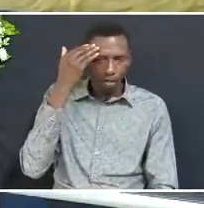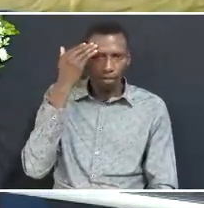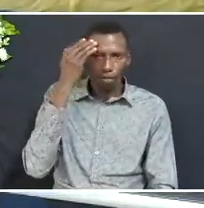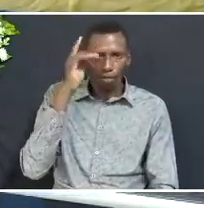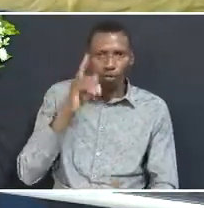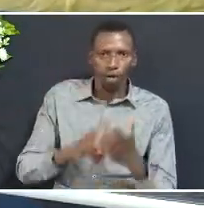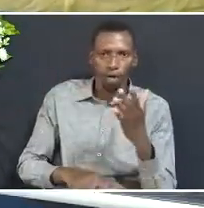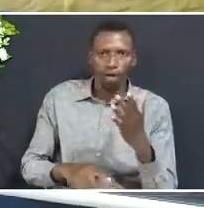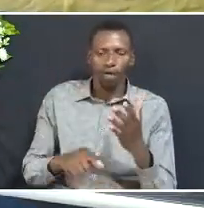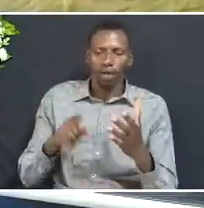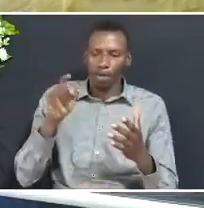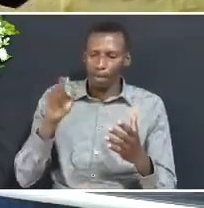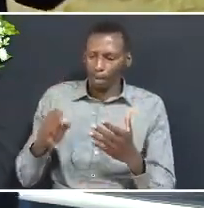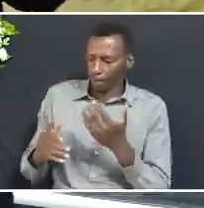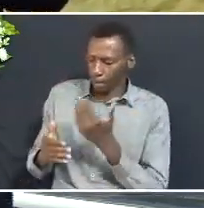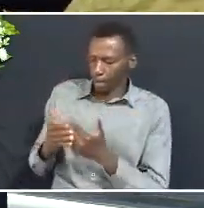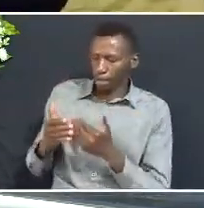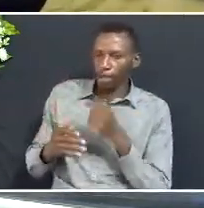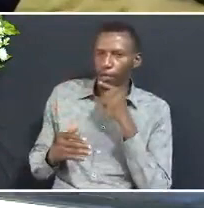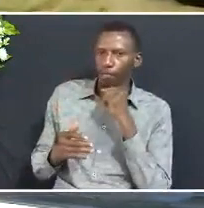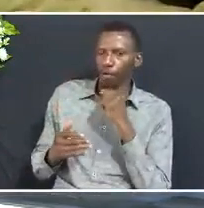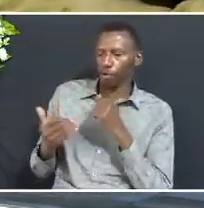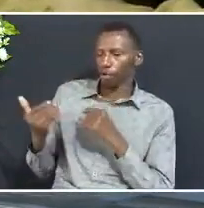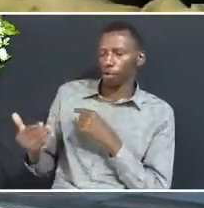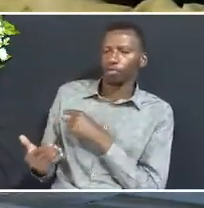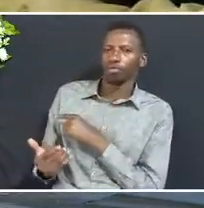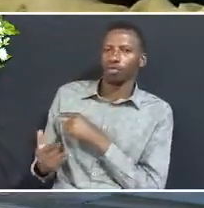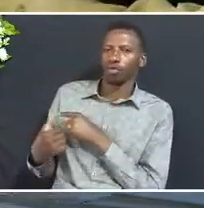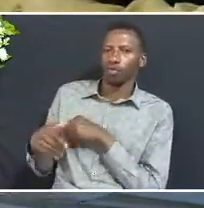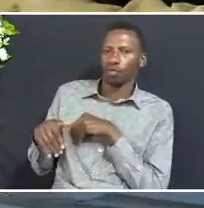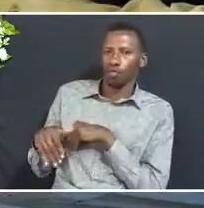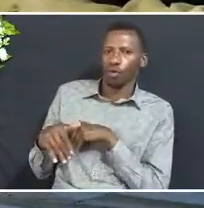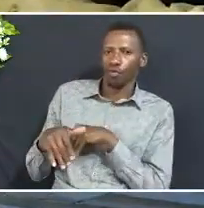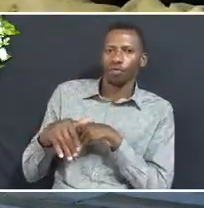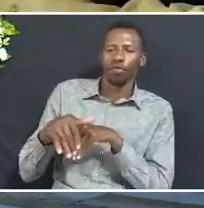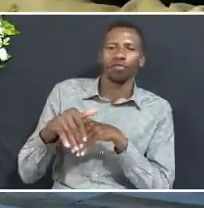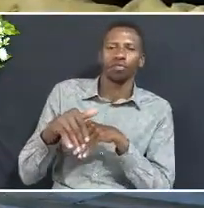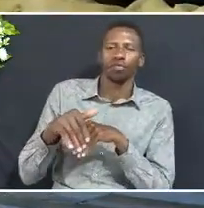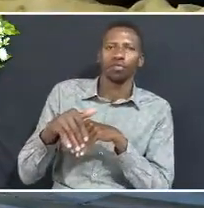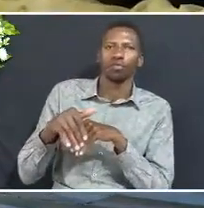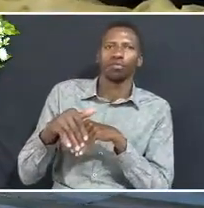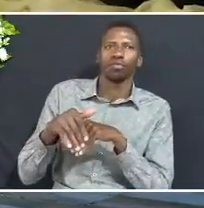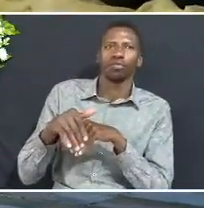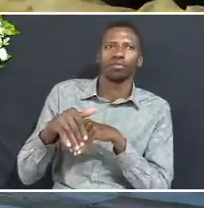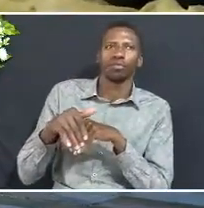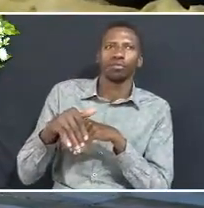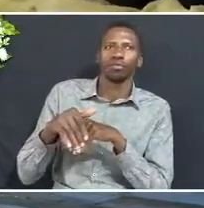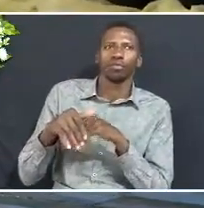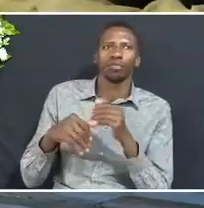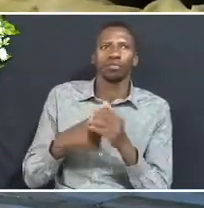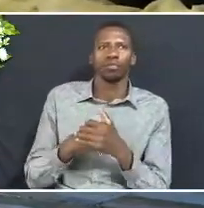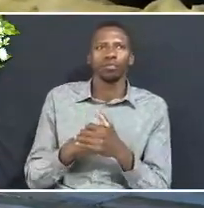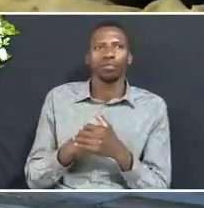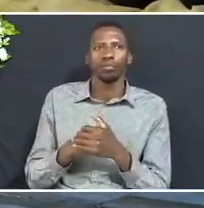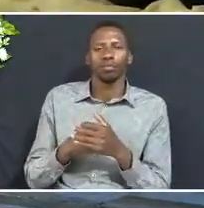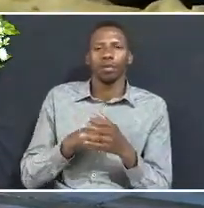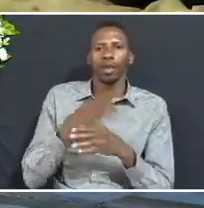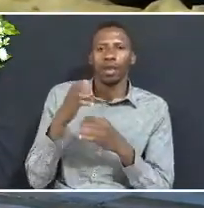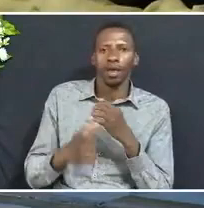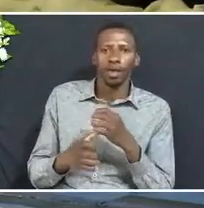committed to take care of a young boy who was following them. However, the boy tried, he could not